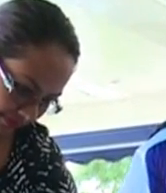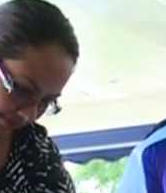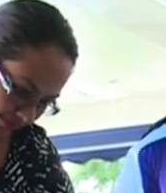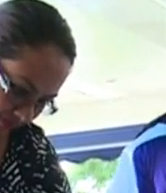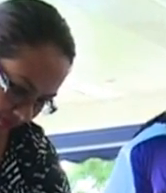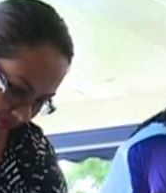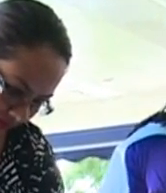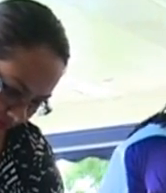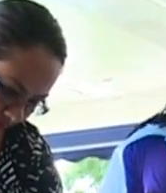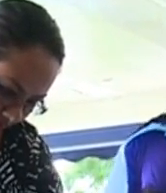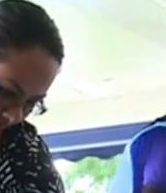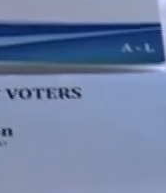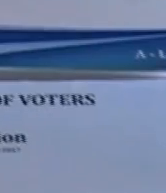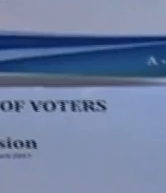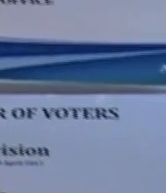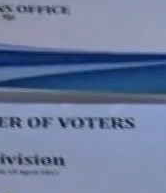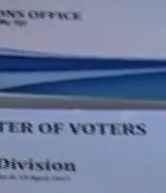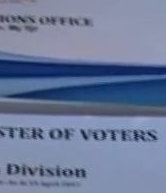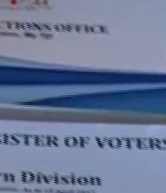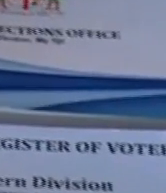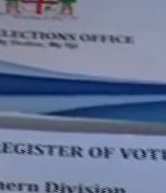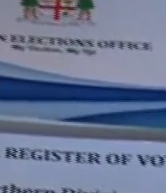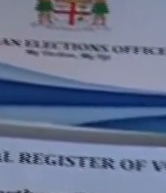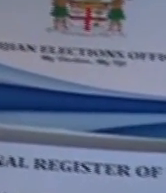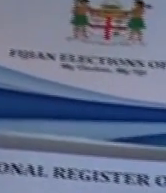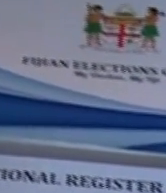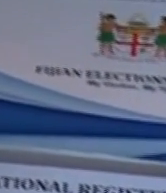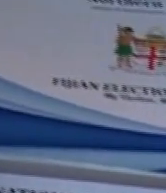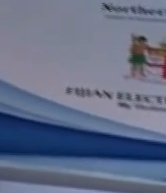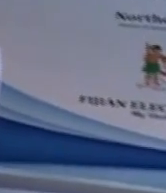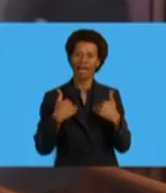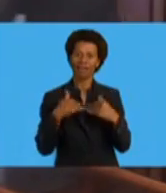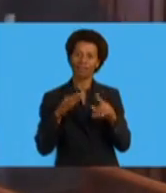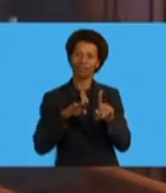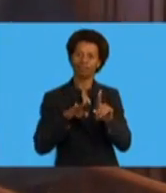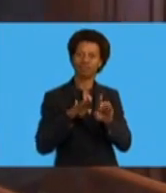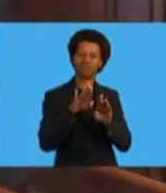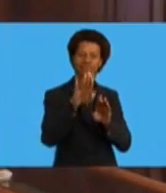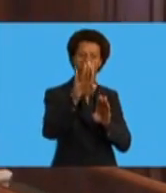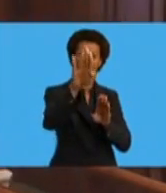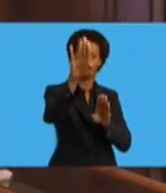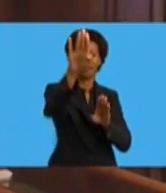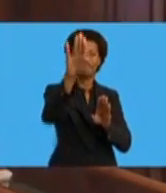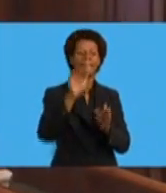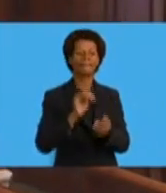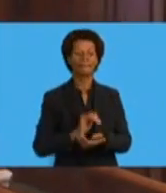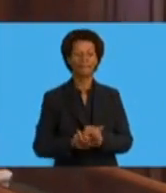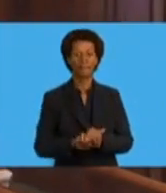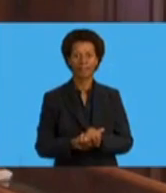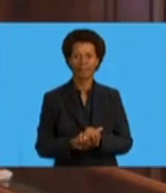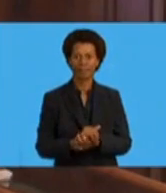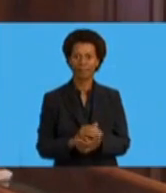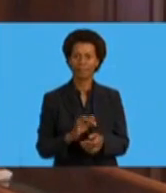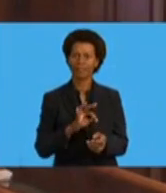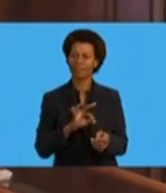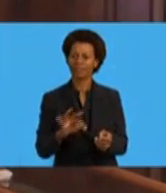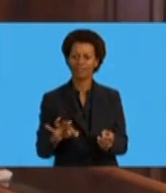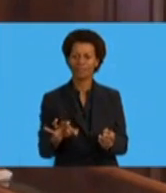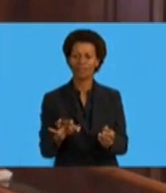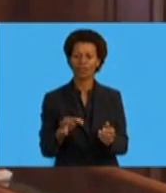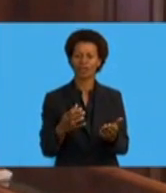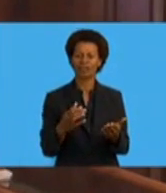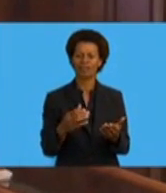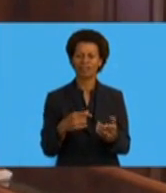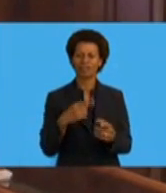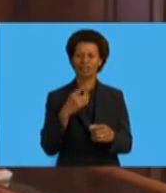in the business of being re-elected to continue the transformation of the nation. This is not on the back of one budget, Madam